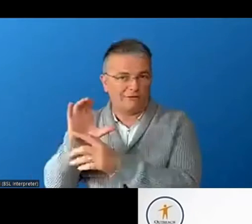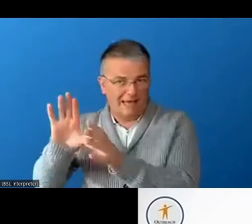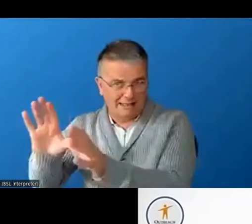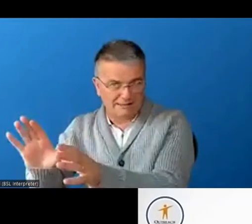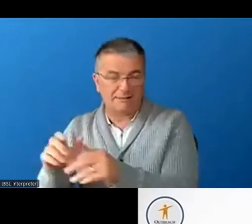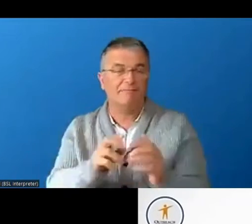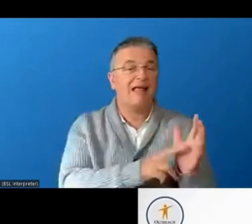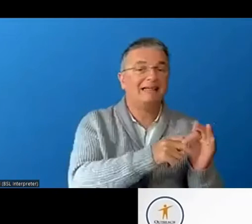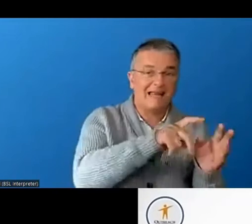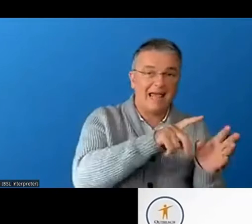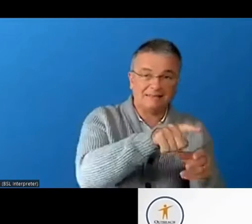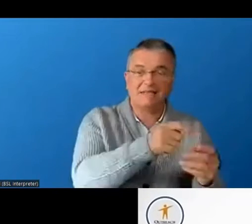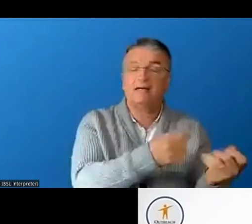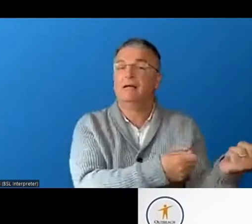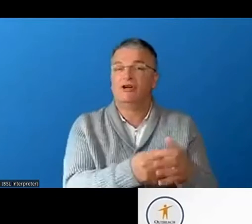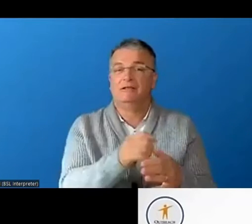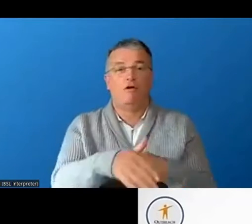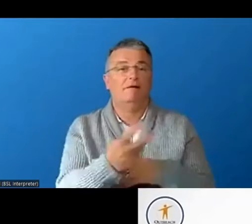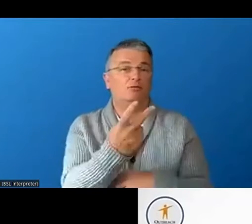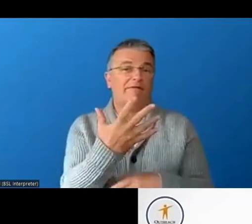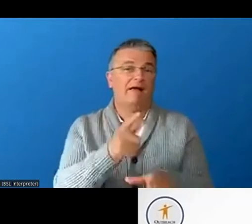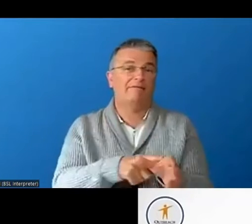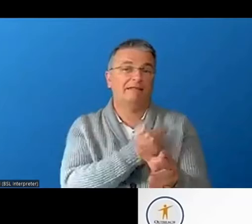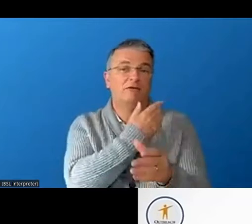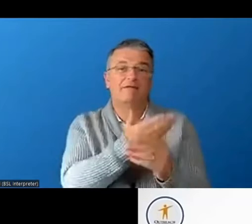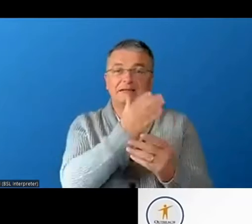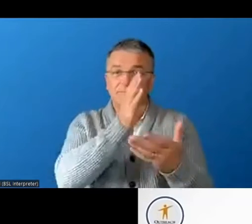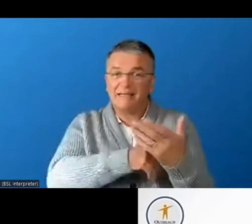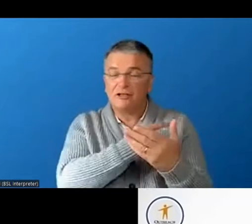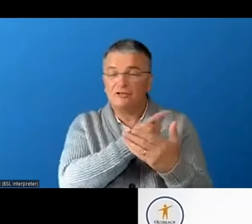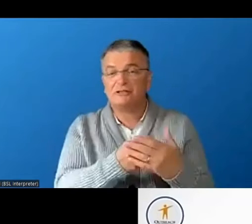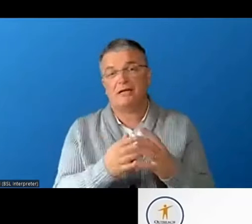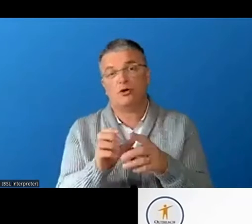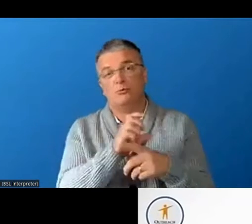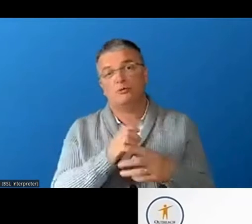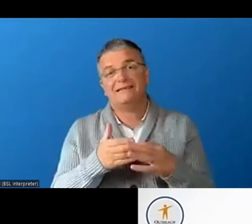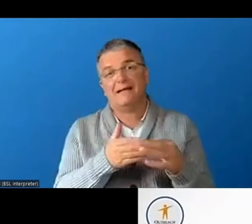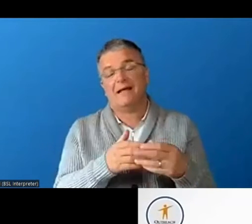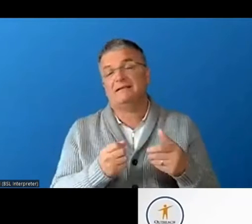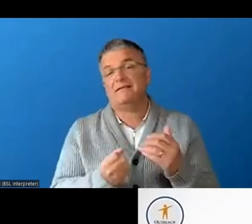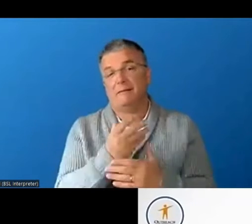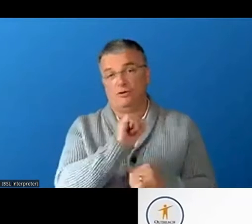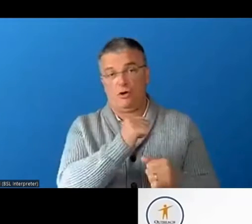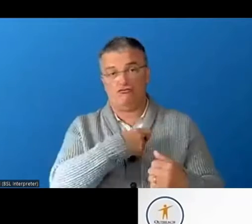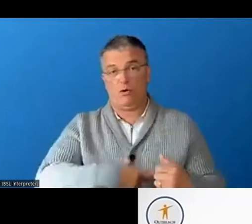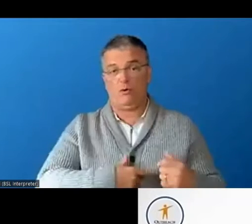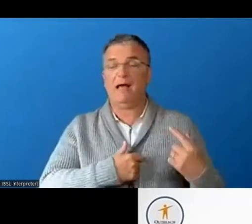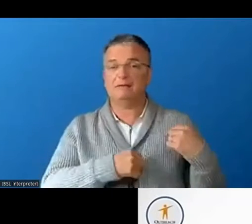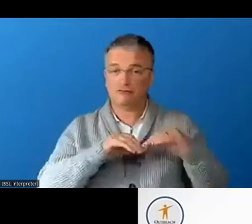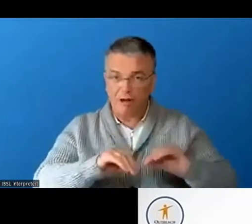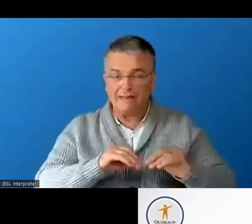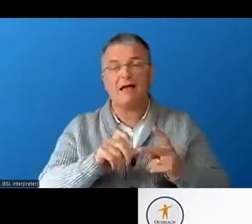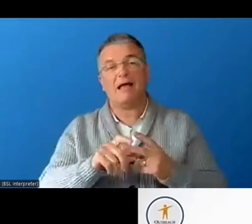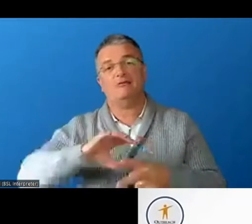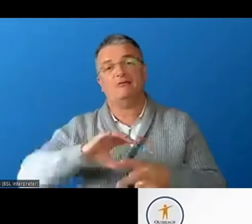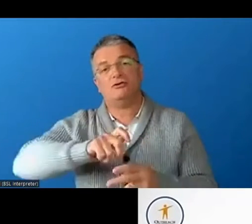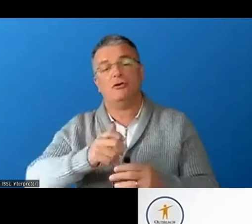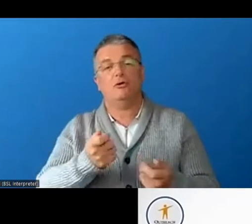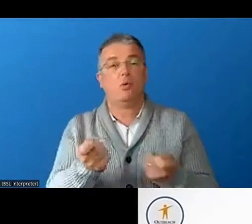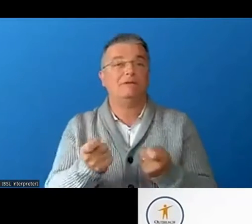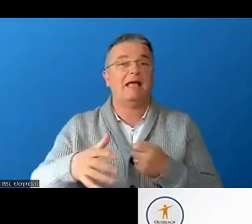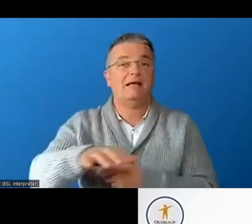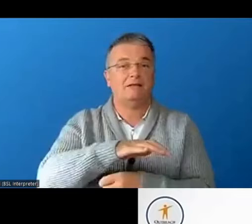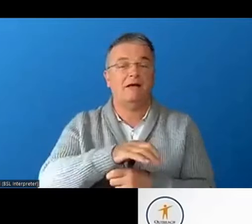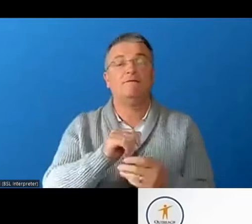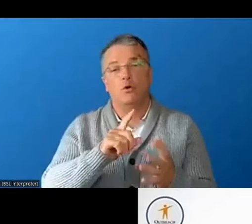Nancy brings over 25 years of experience in community-led development to her role as a trainer and regional coordinator at